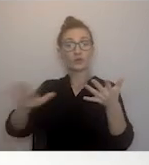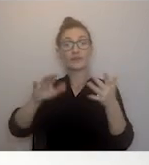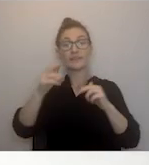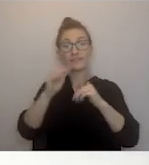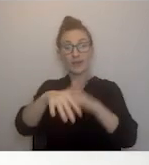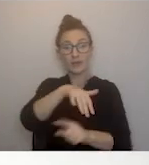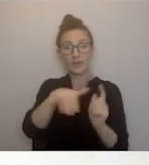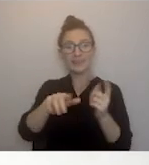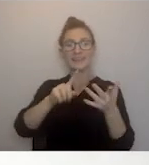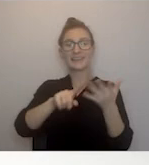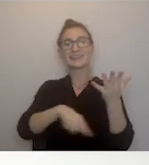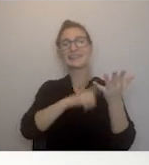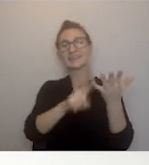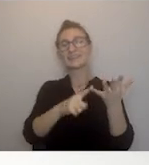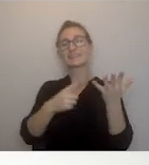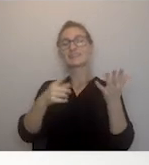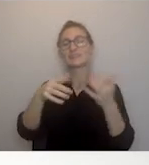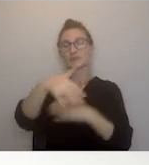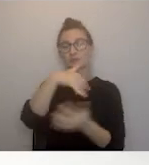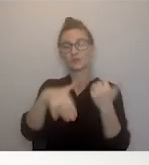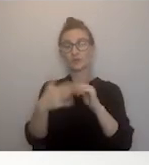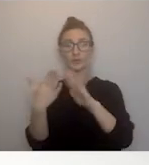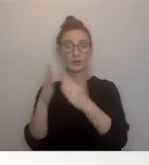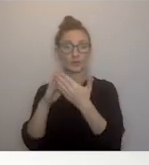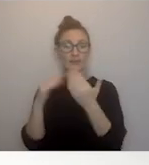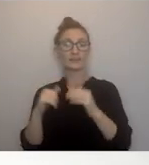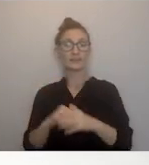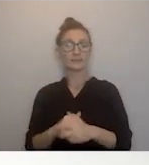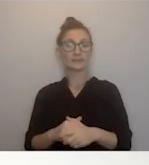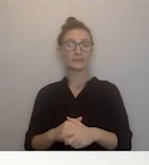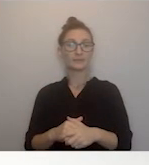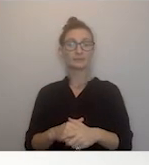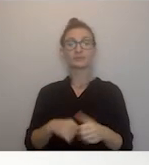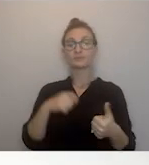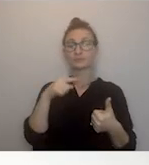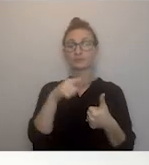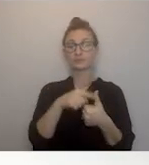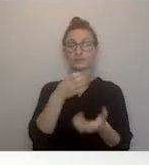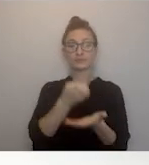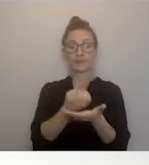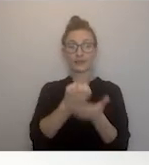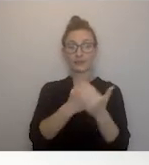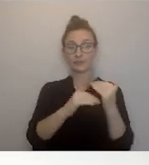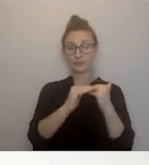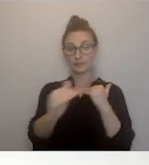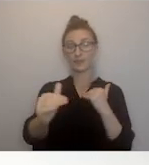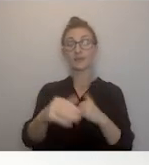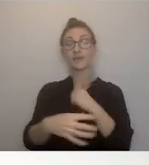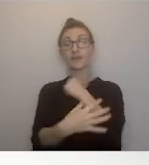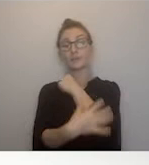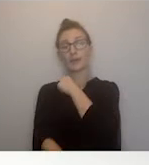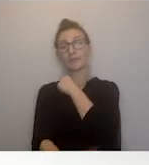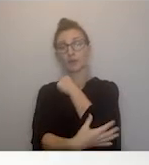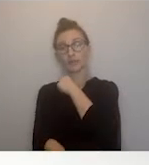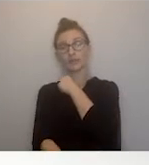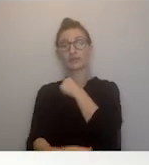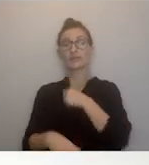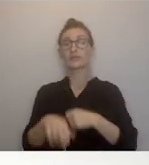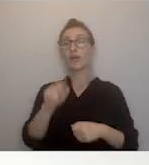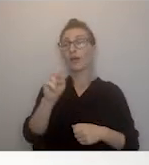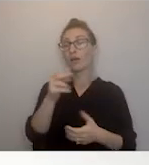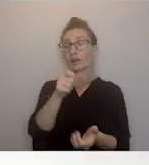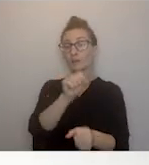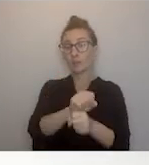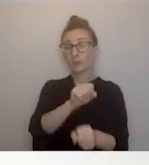built environment, and social and community context. I'll break them down and tell you one of our pair programs that we do. So economic stability, we're talking about